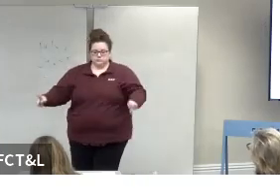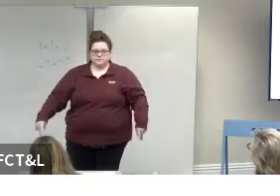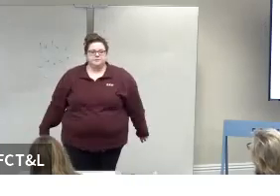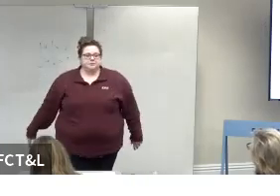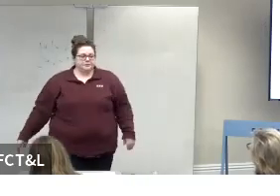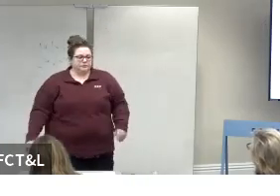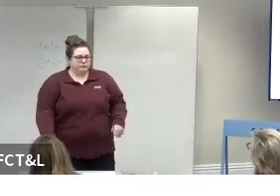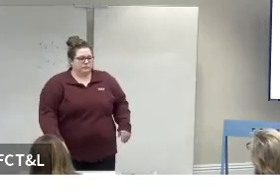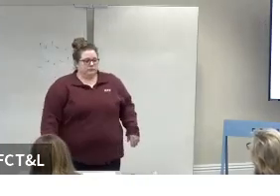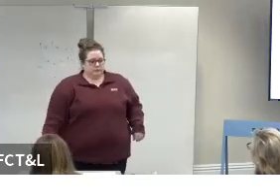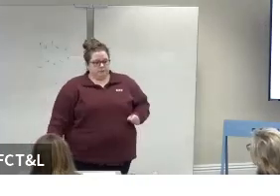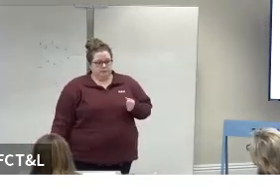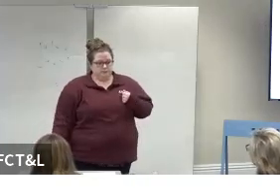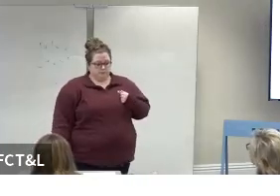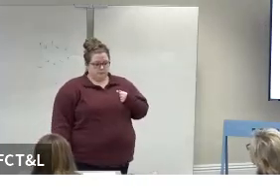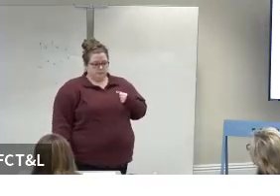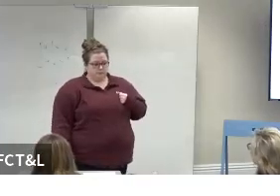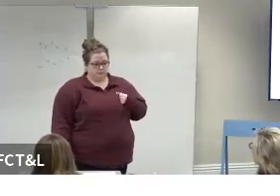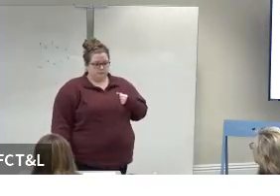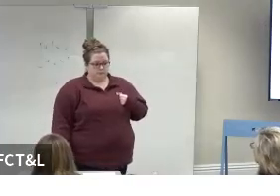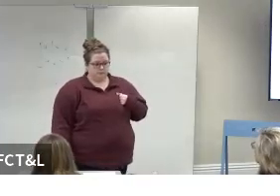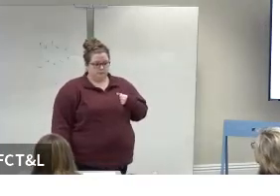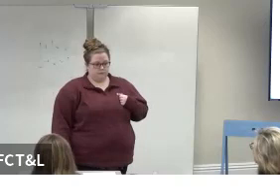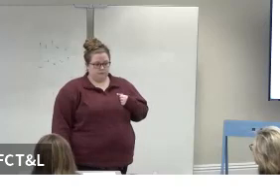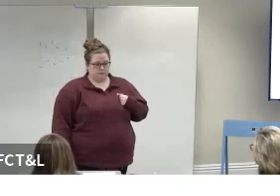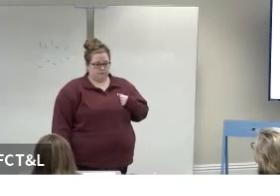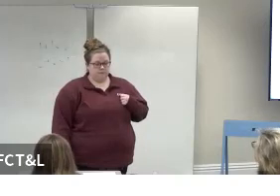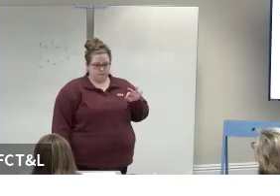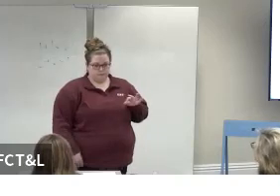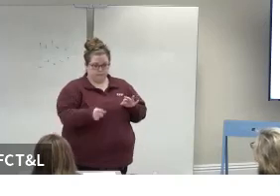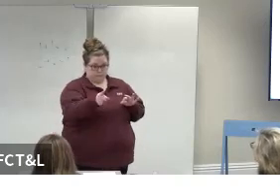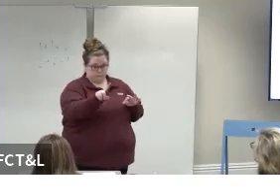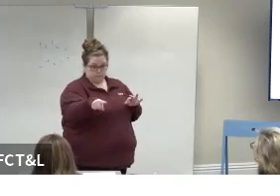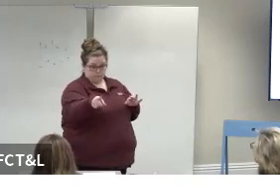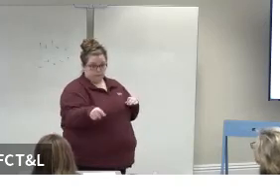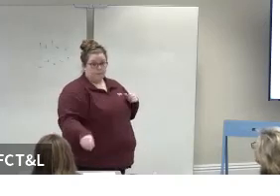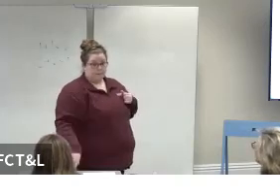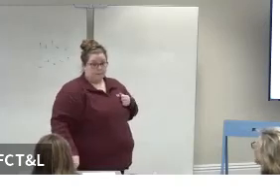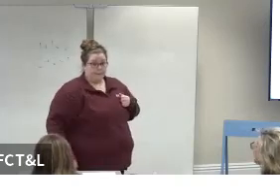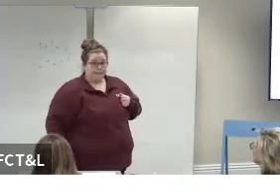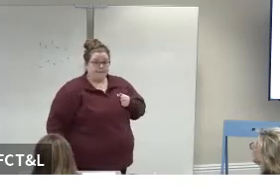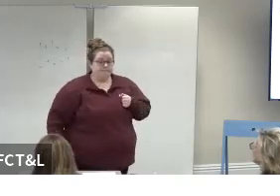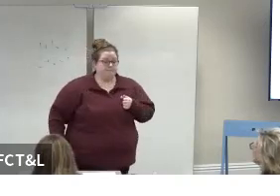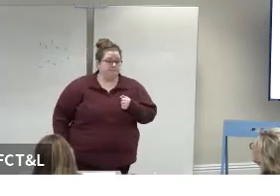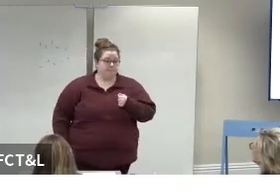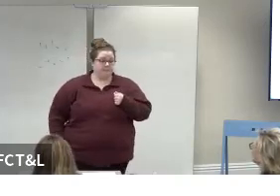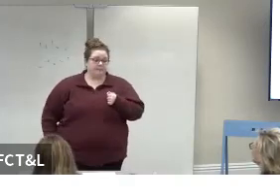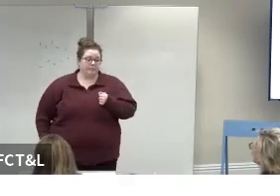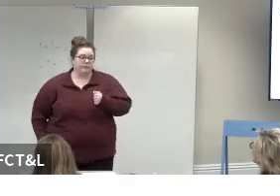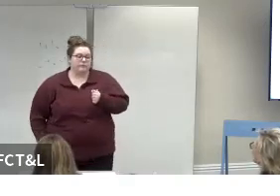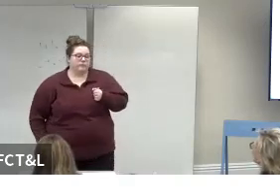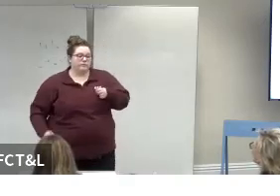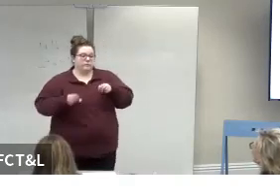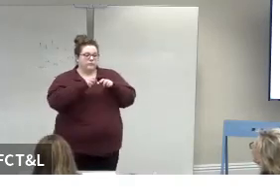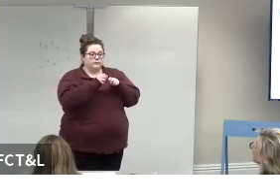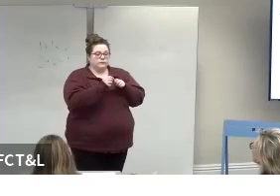far as the need for preparatory materials. Question? How soon